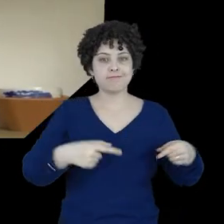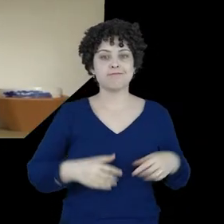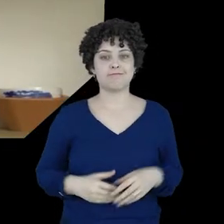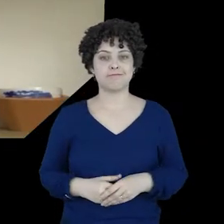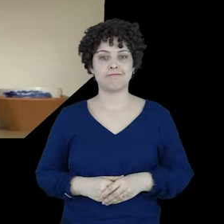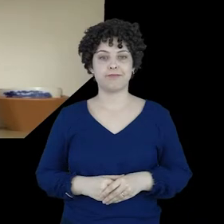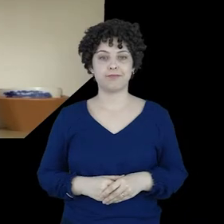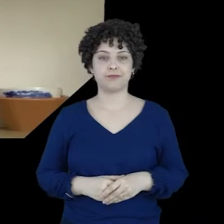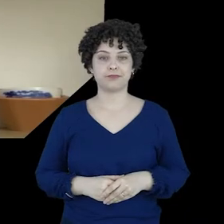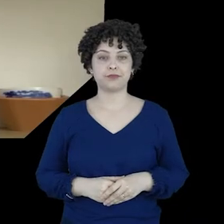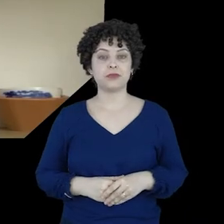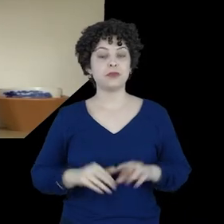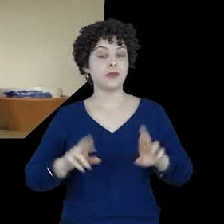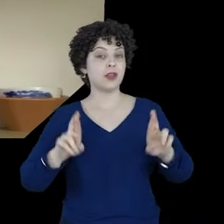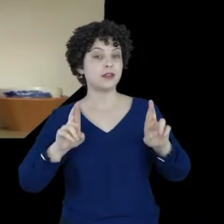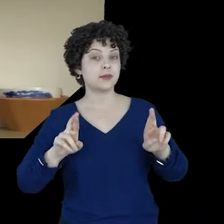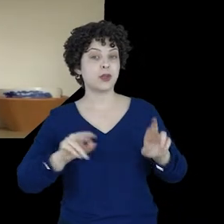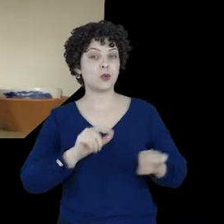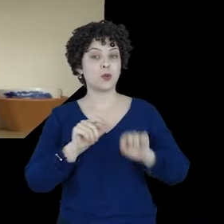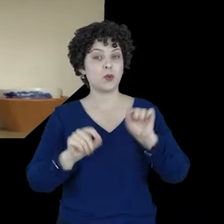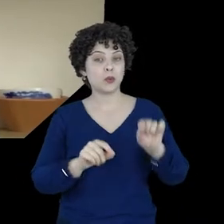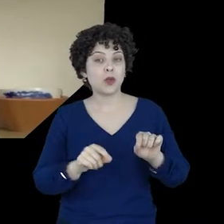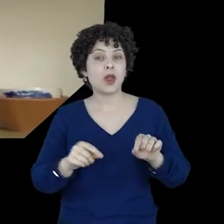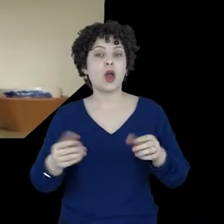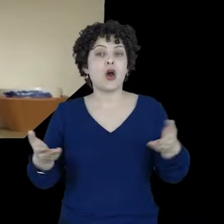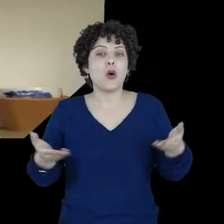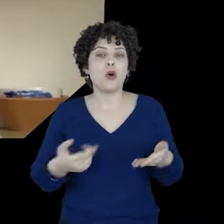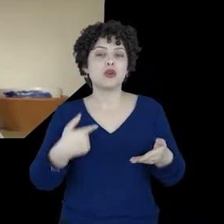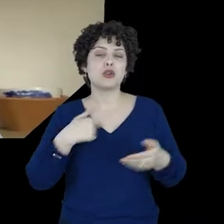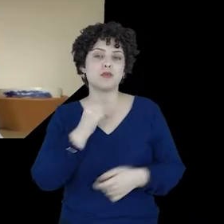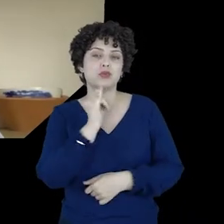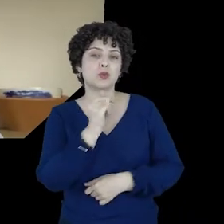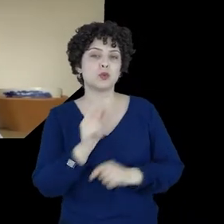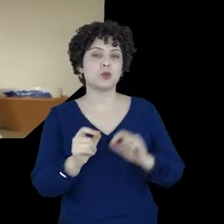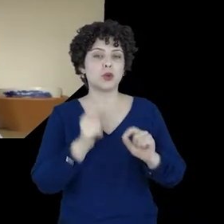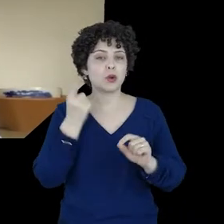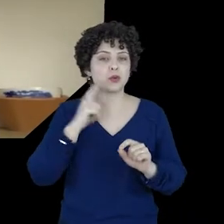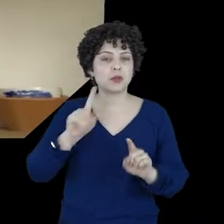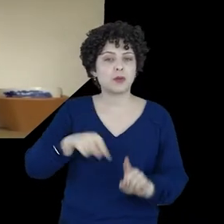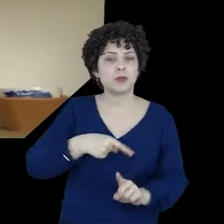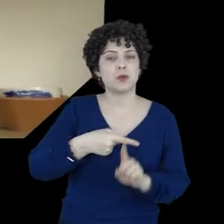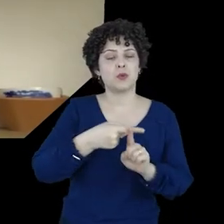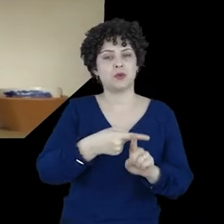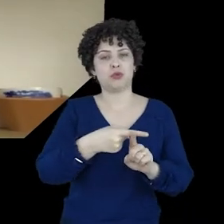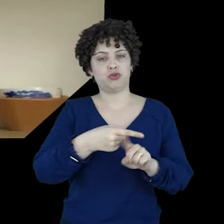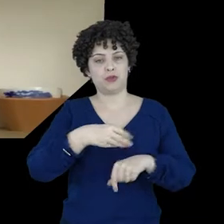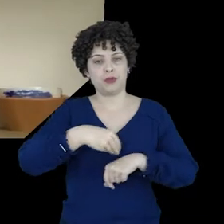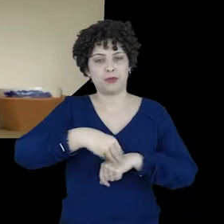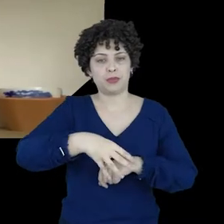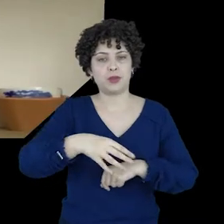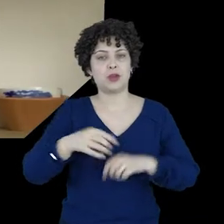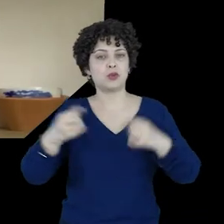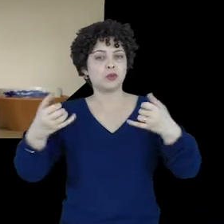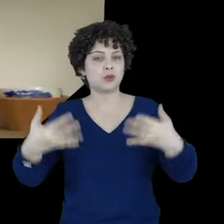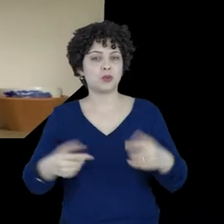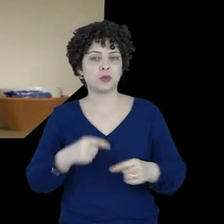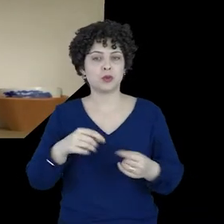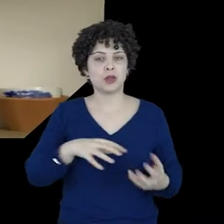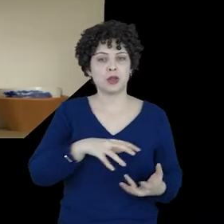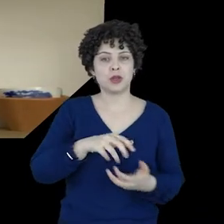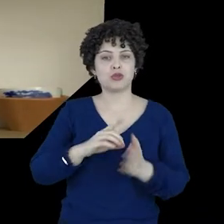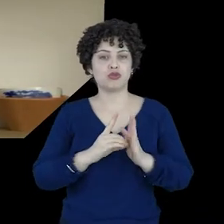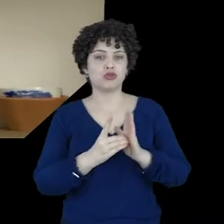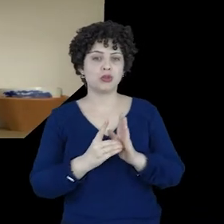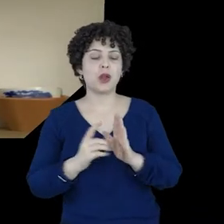to have. But I'm hoping that what I'm here to talk about today is a slightly more positive message. I'm here to talk about how the digital